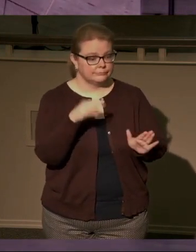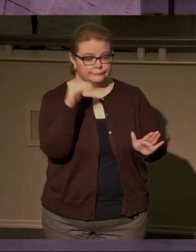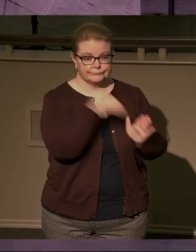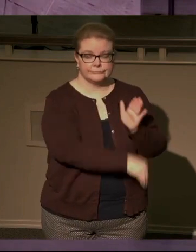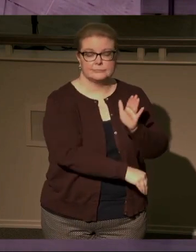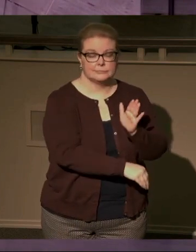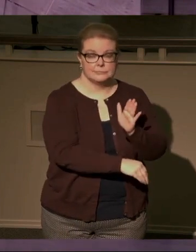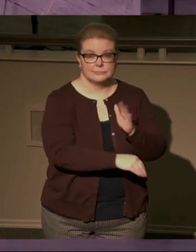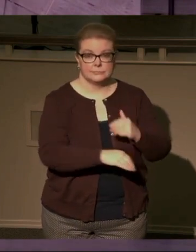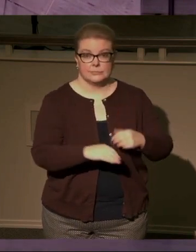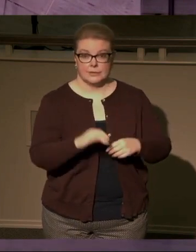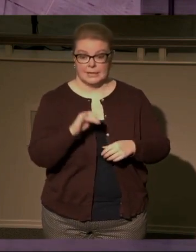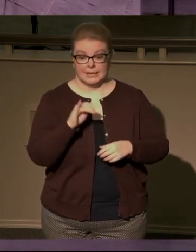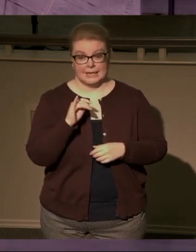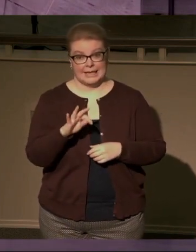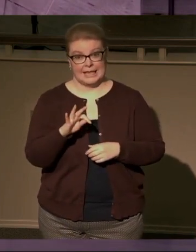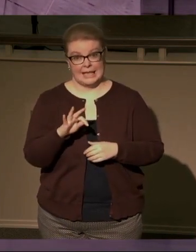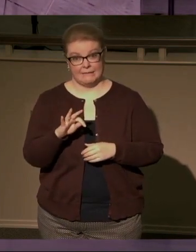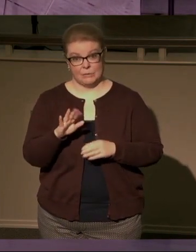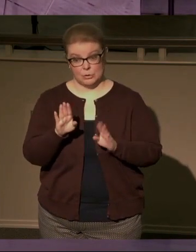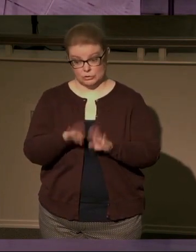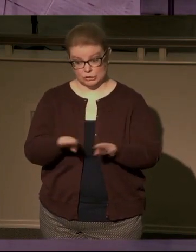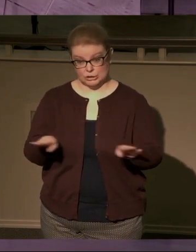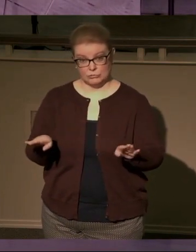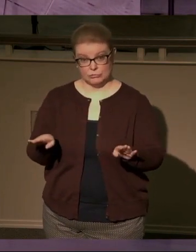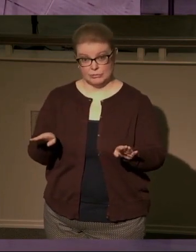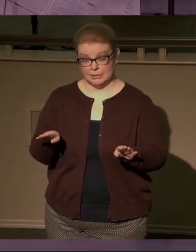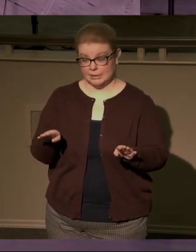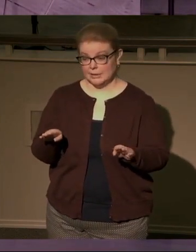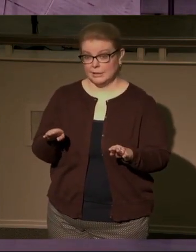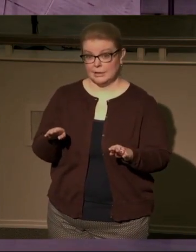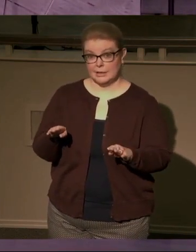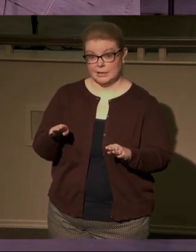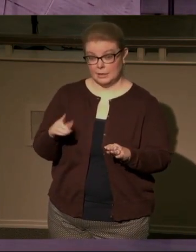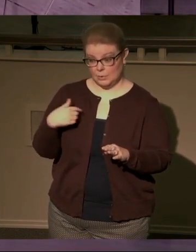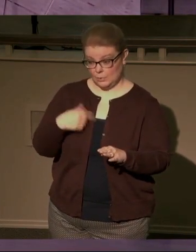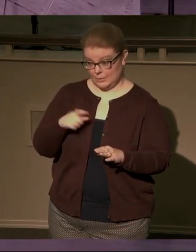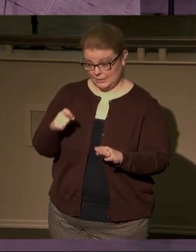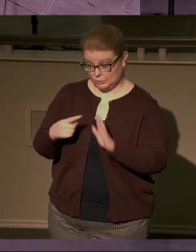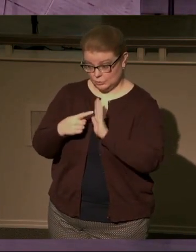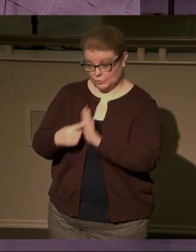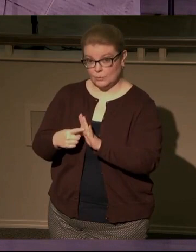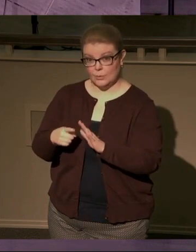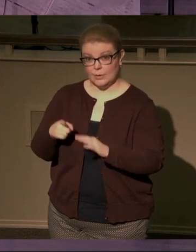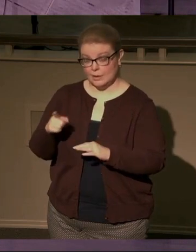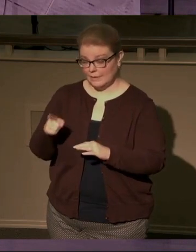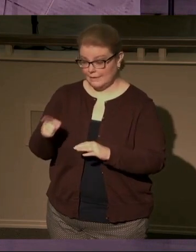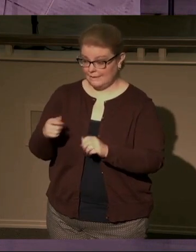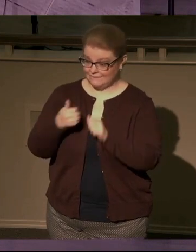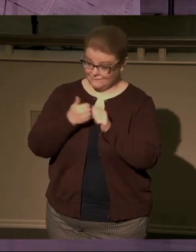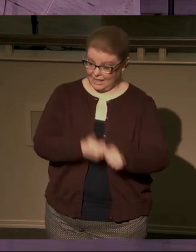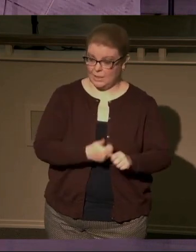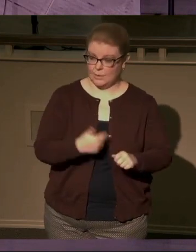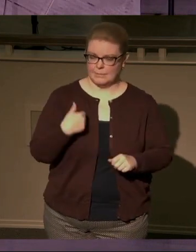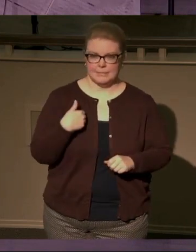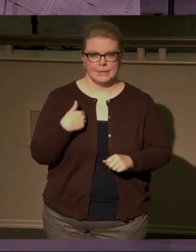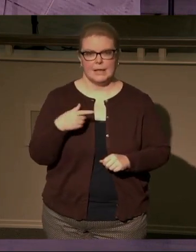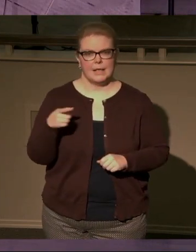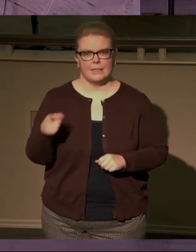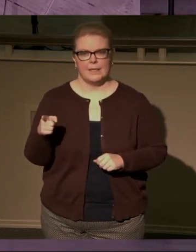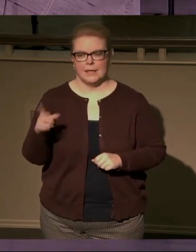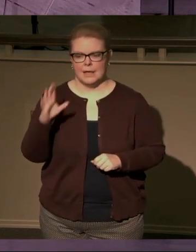if you don't treat your kids that as if they need to follow you, then they will head